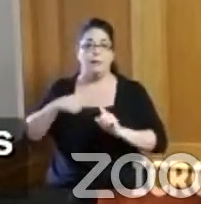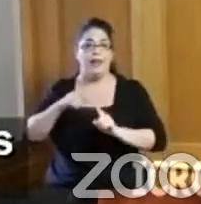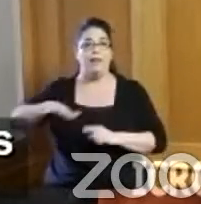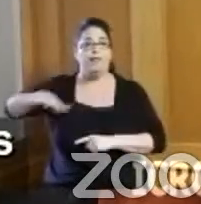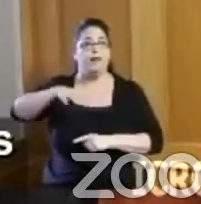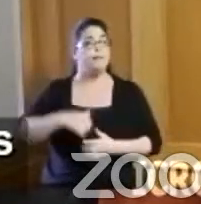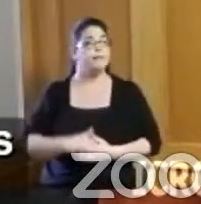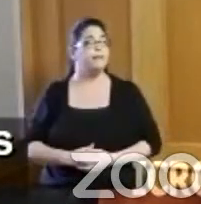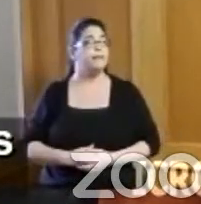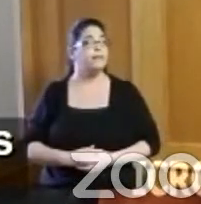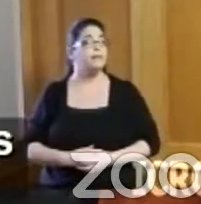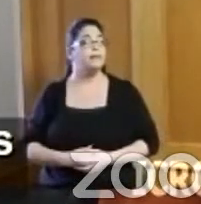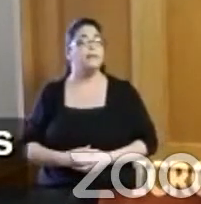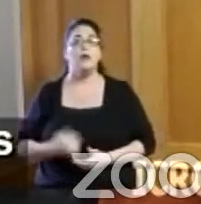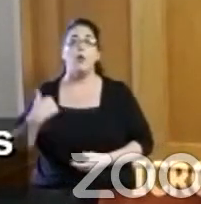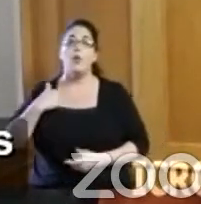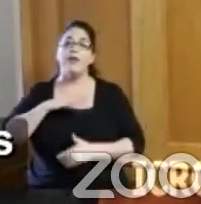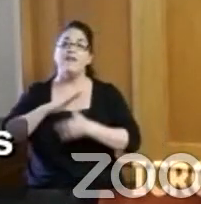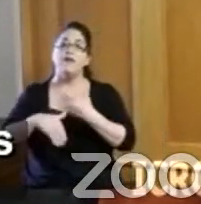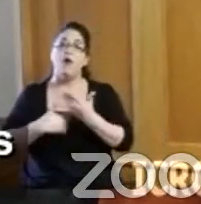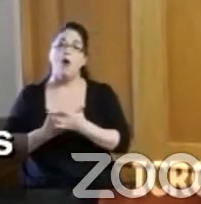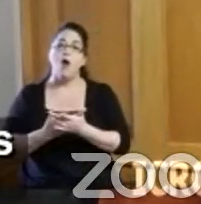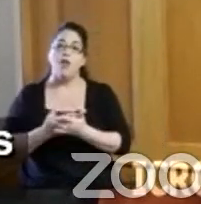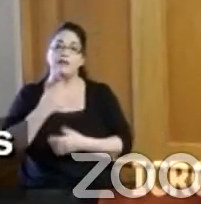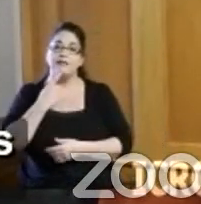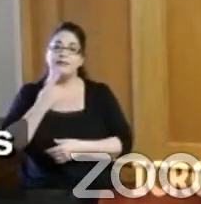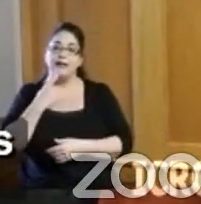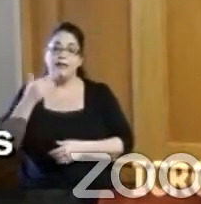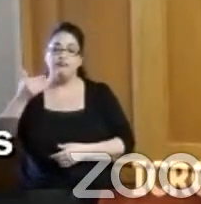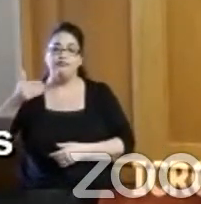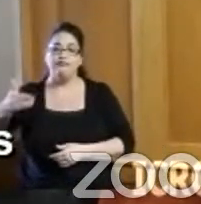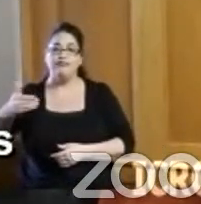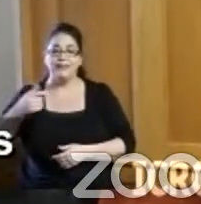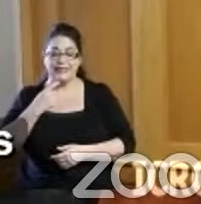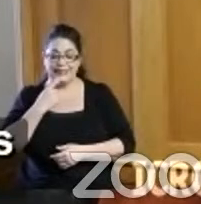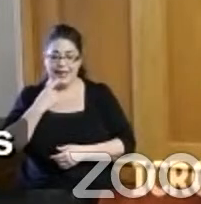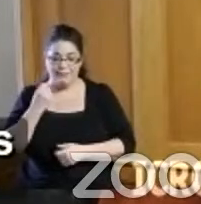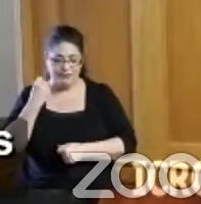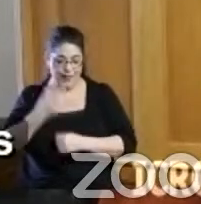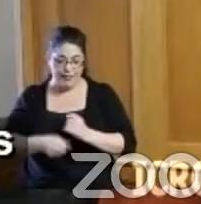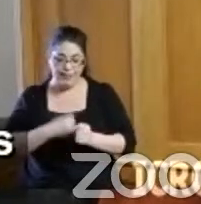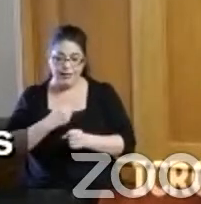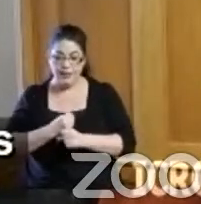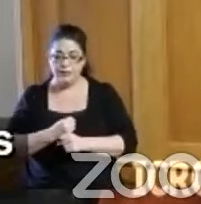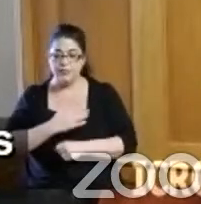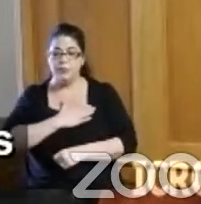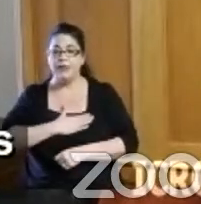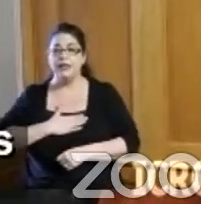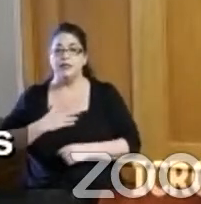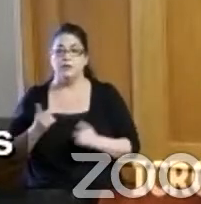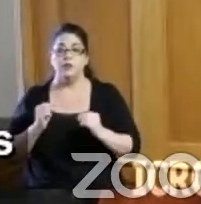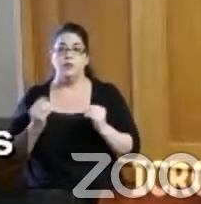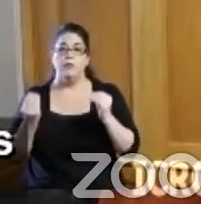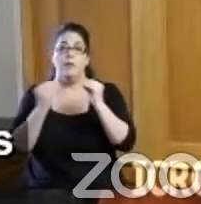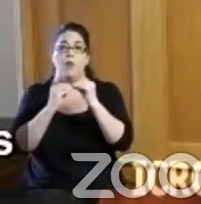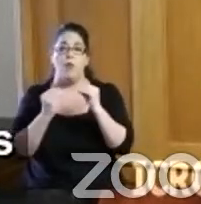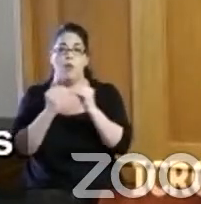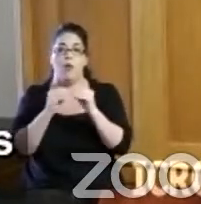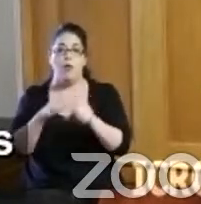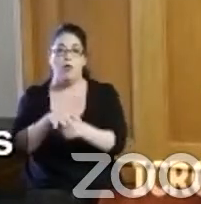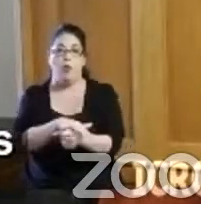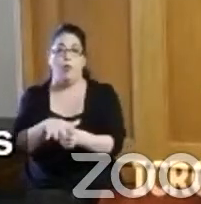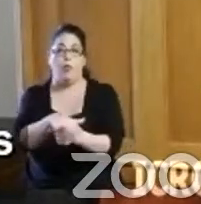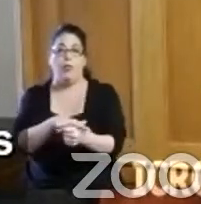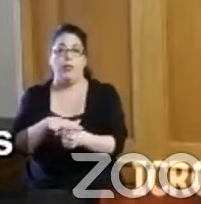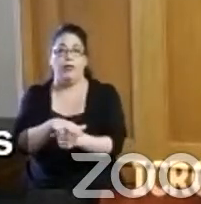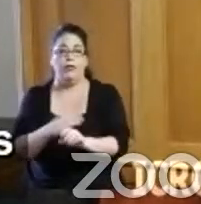development in Green Township. And I think we've all said throughout the years, please do more engagement at the local level